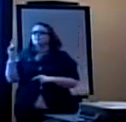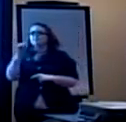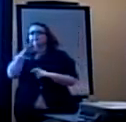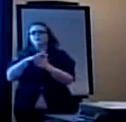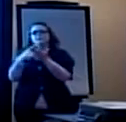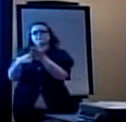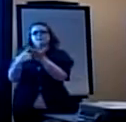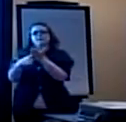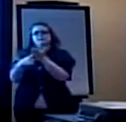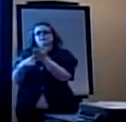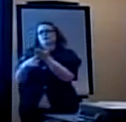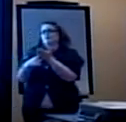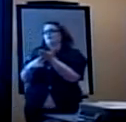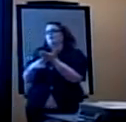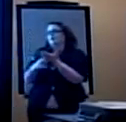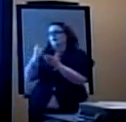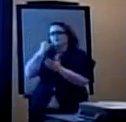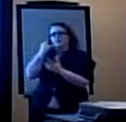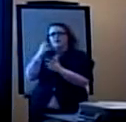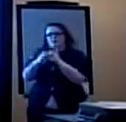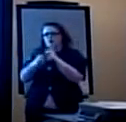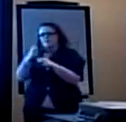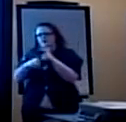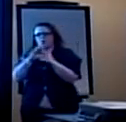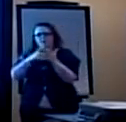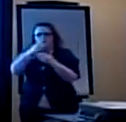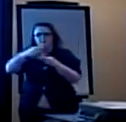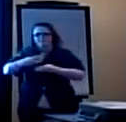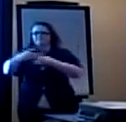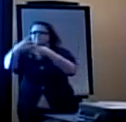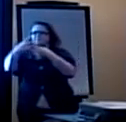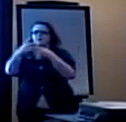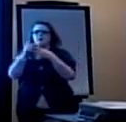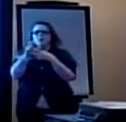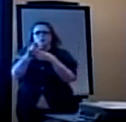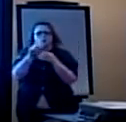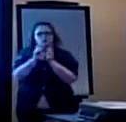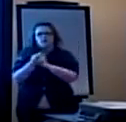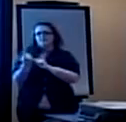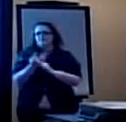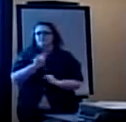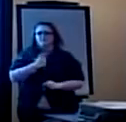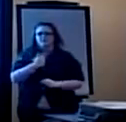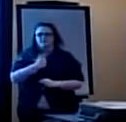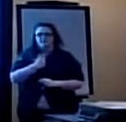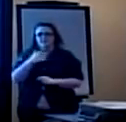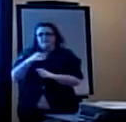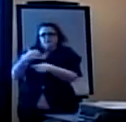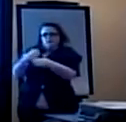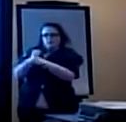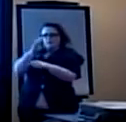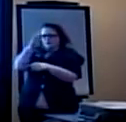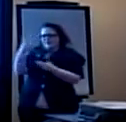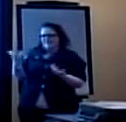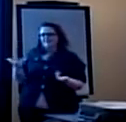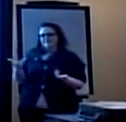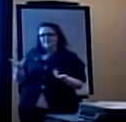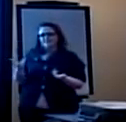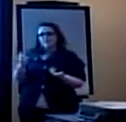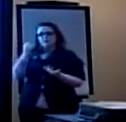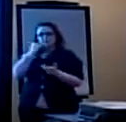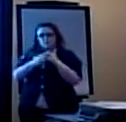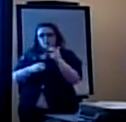from, doing, or I have a problem, I'll just use this program, or I'll adapt something, what you have is creating. When you're creating solutions,